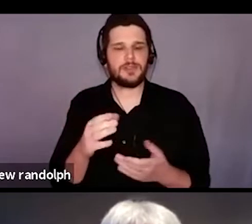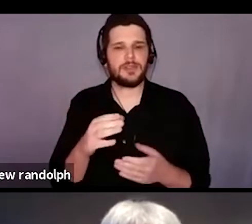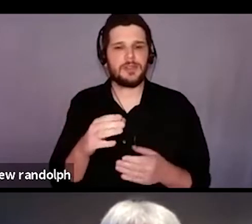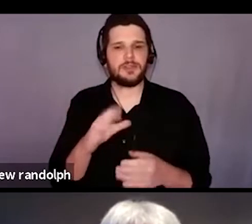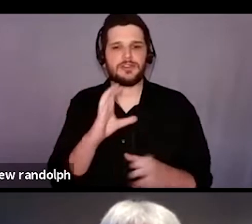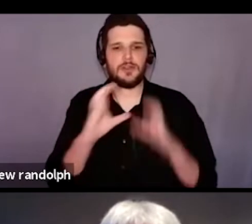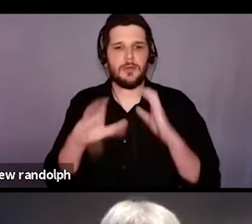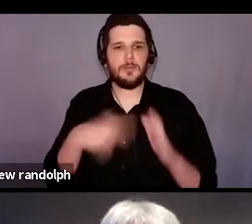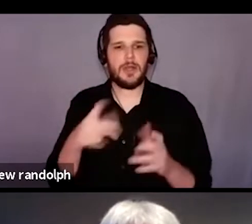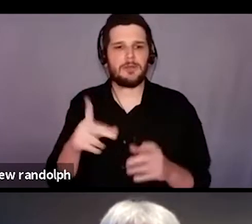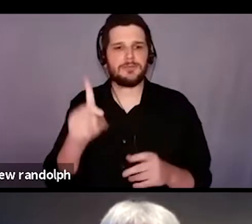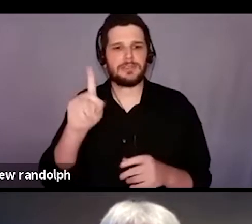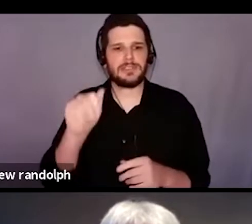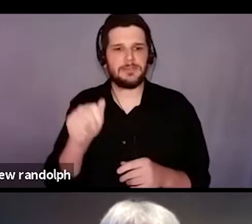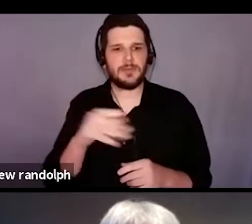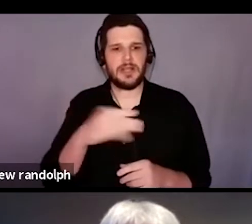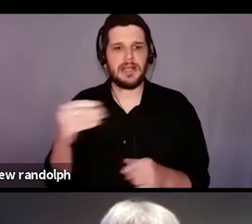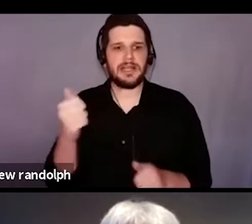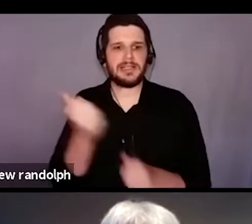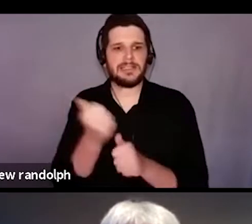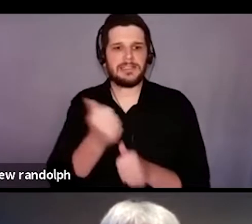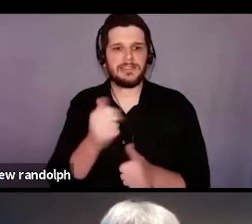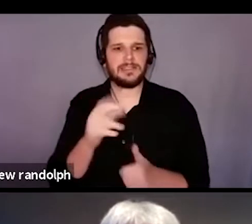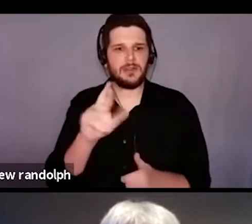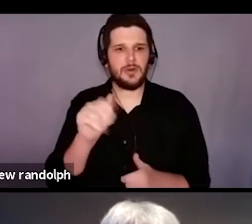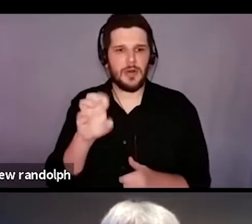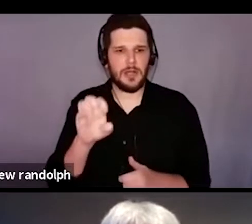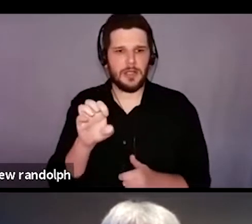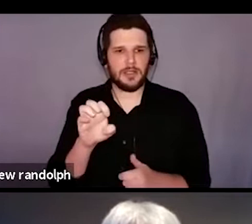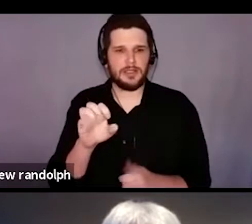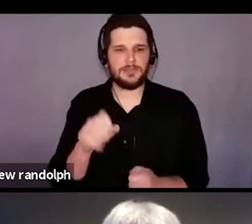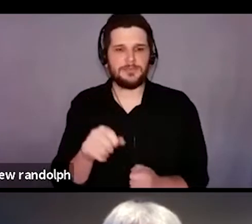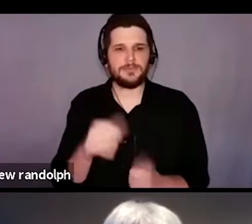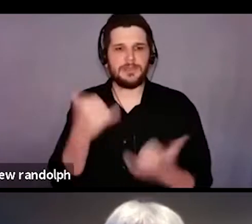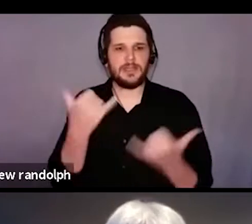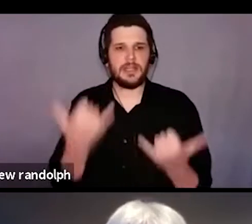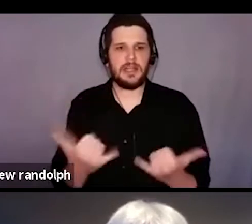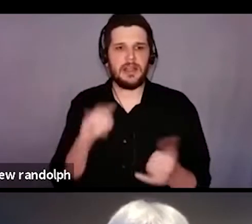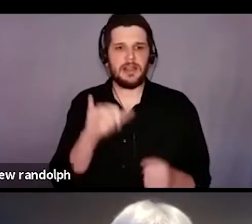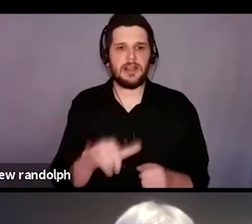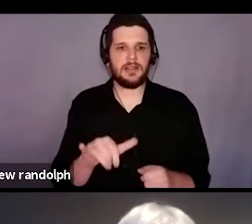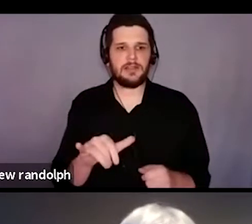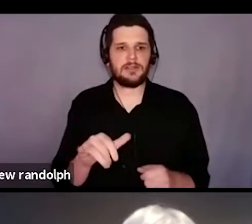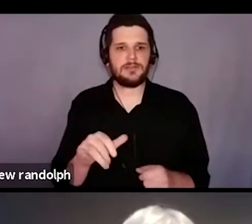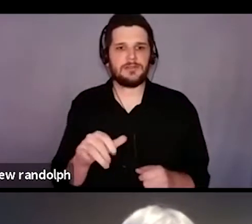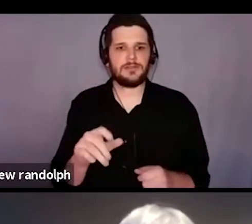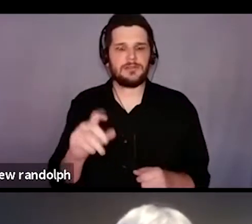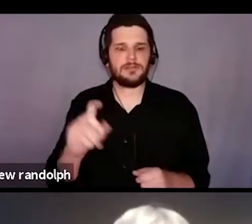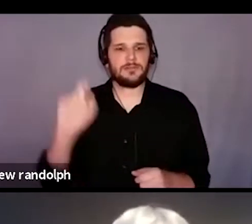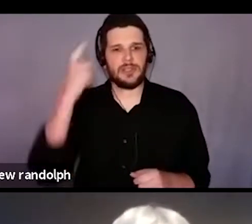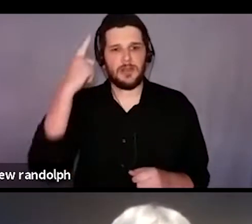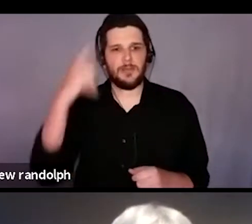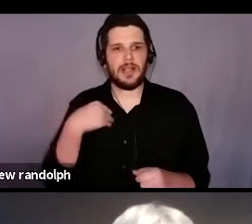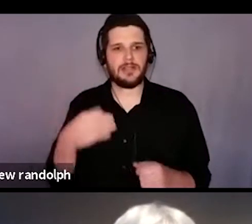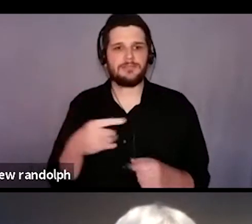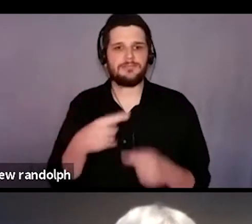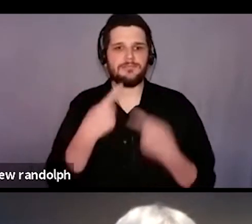disability income assistance rates. And now that the provincial government has come out with